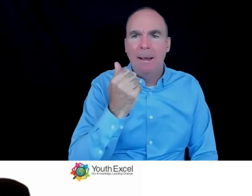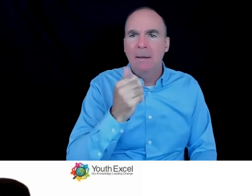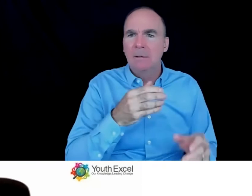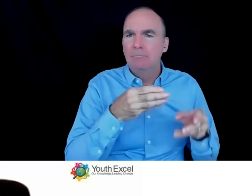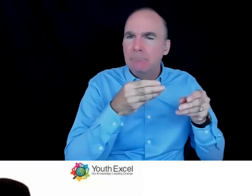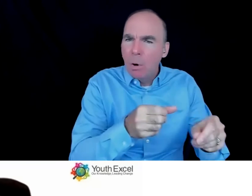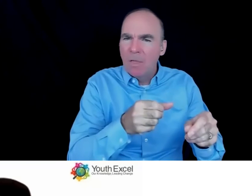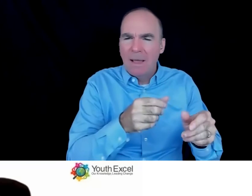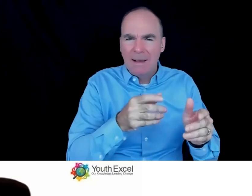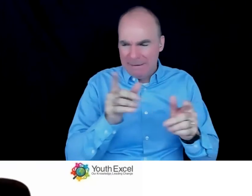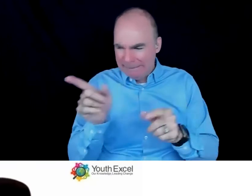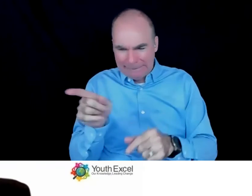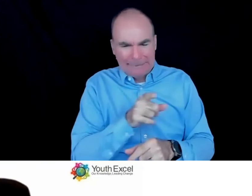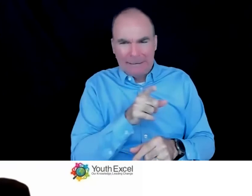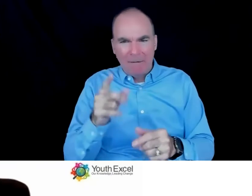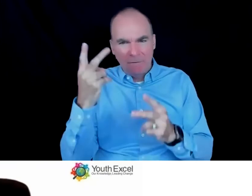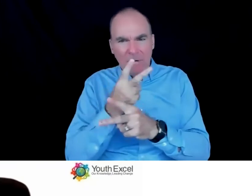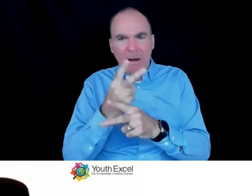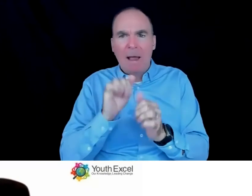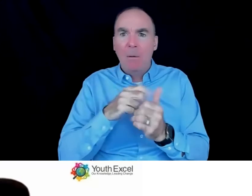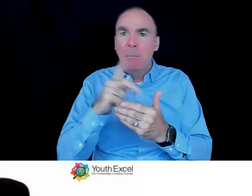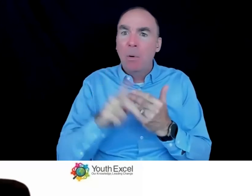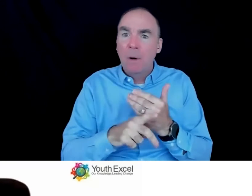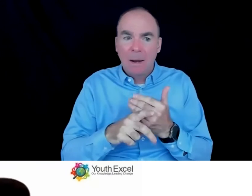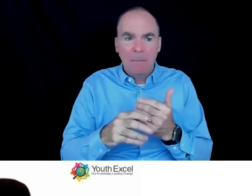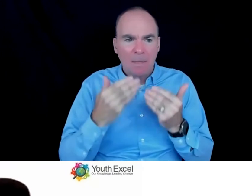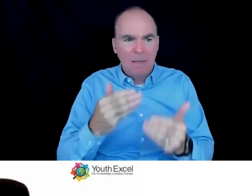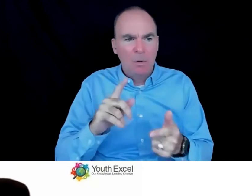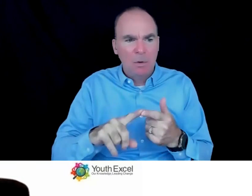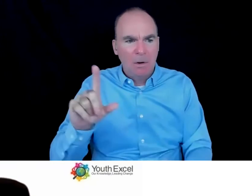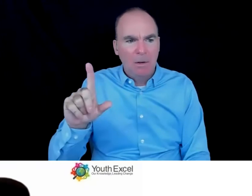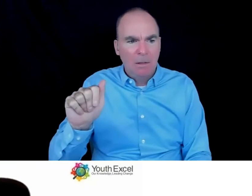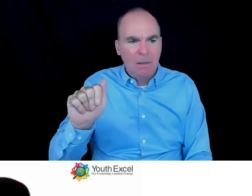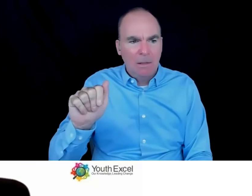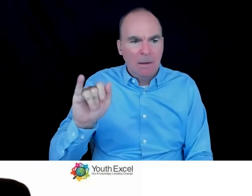program outcomes. And on this, a big thank you to Leif Abu,